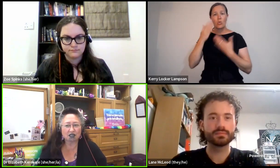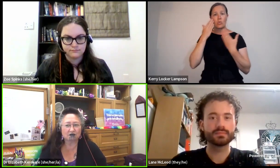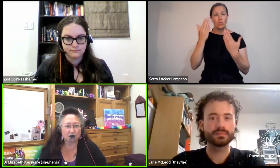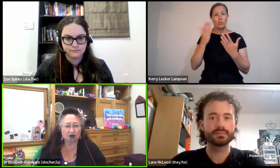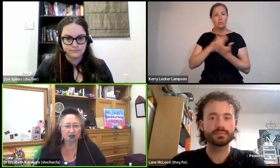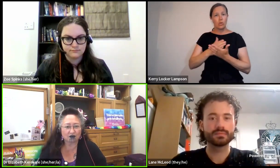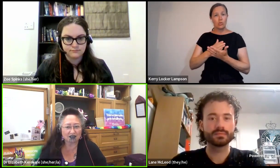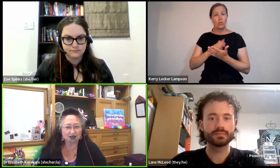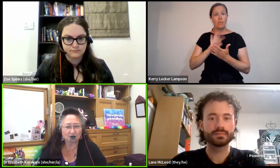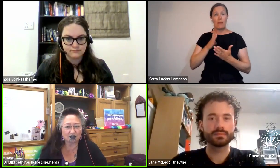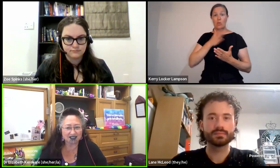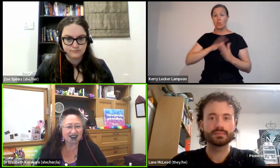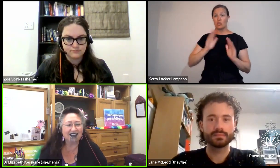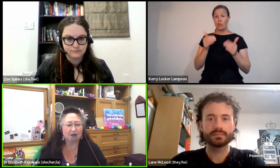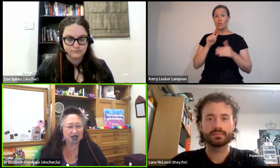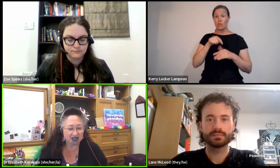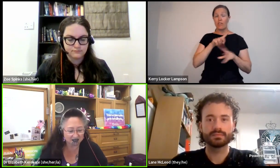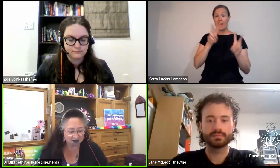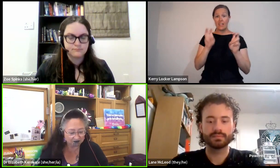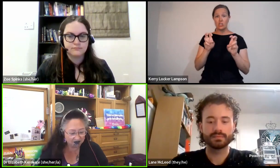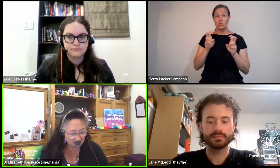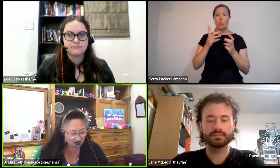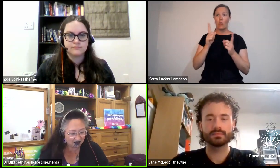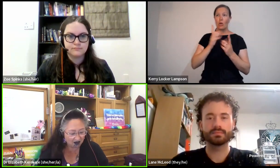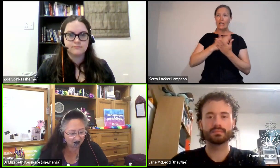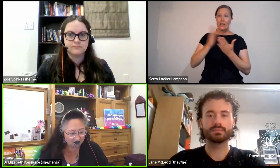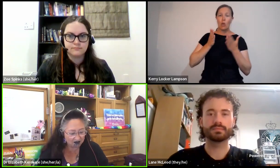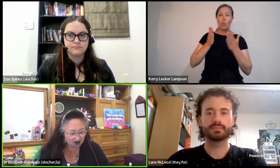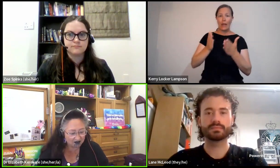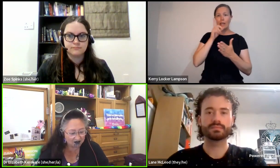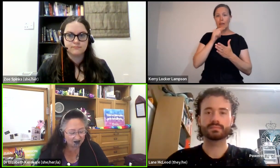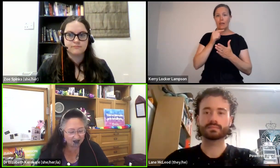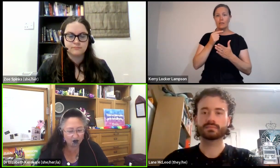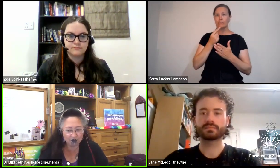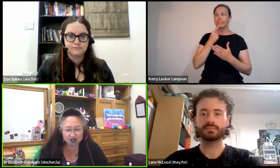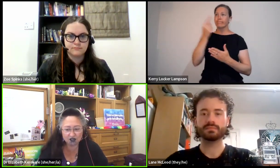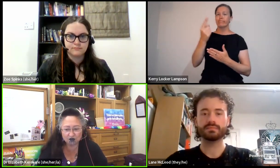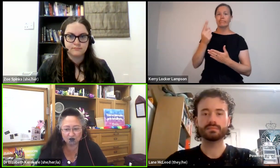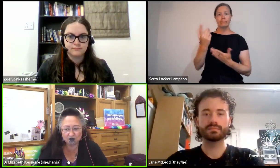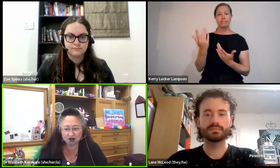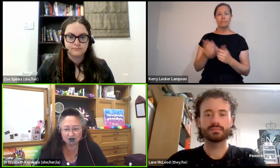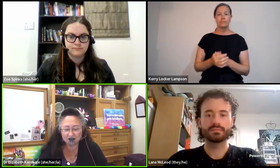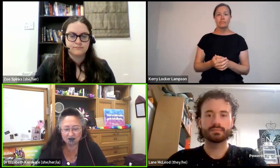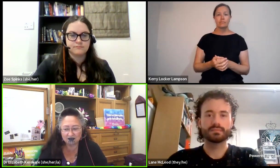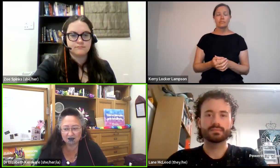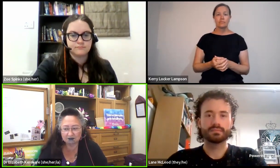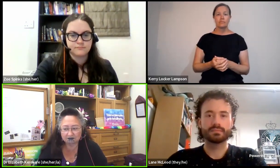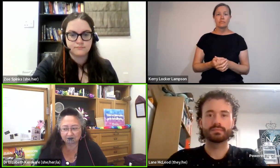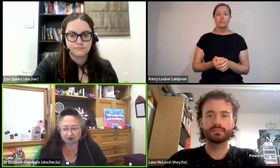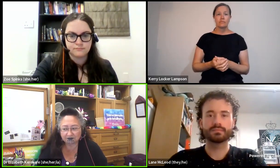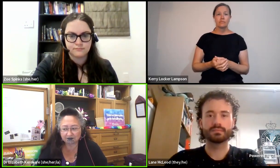people want to focus on, is what is the clear mechanism. They're going to,